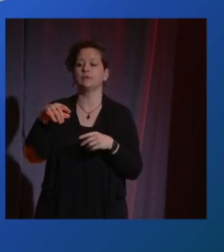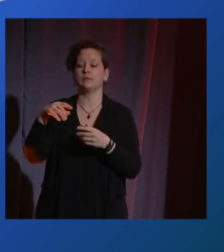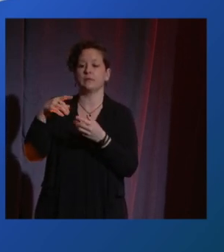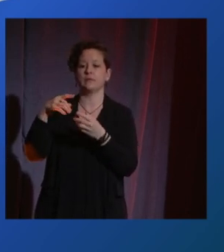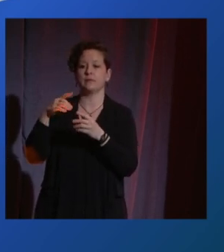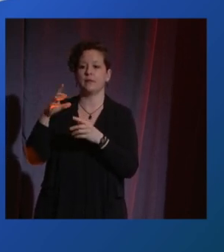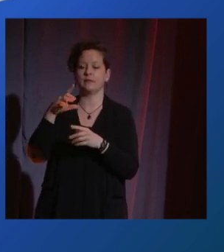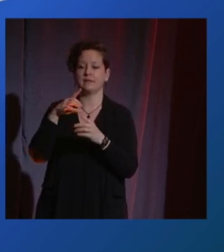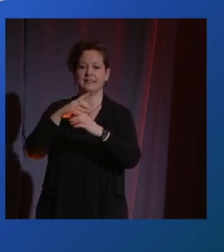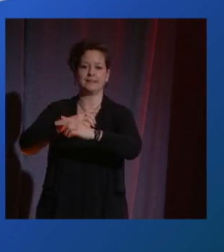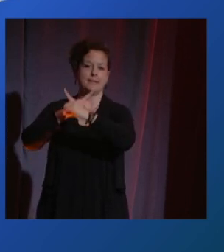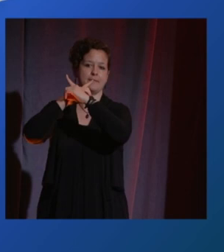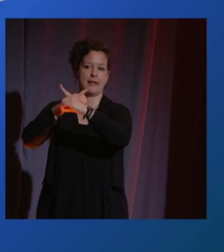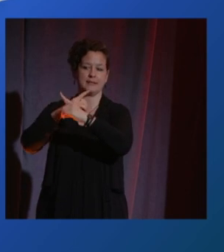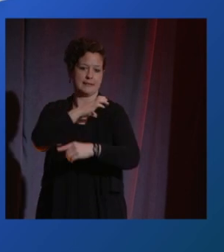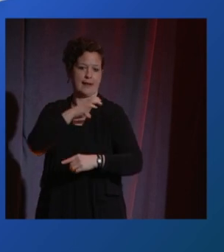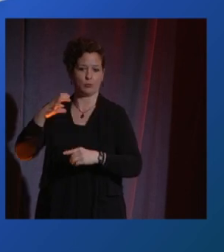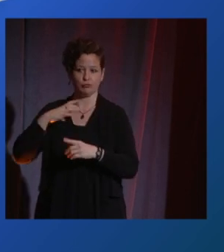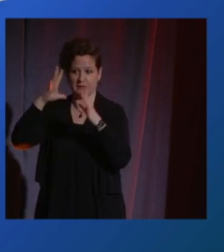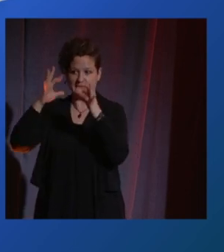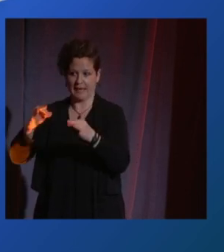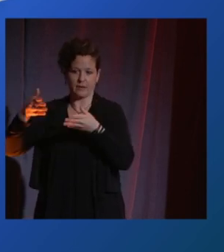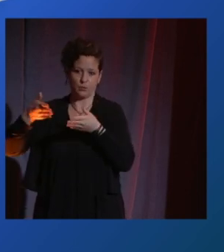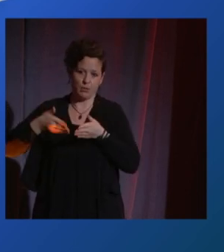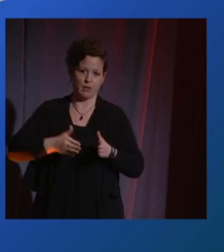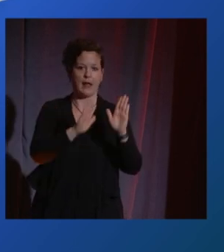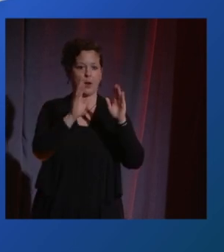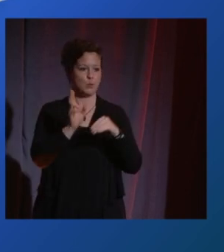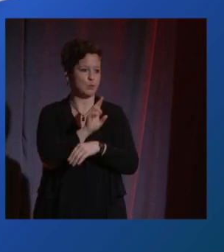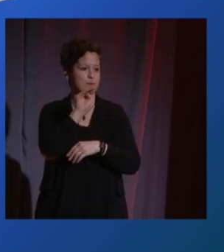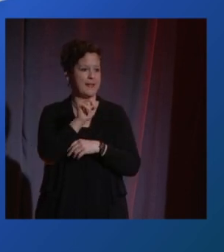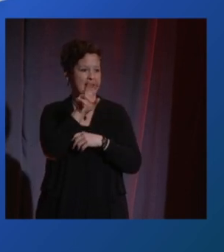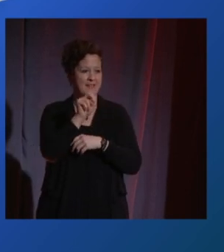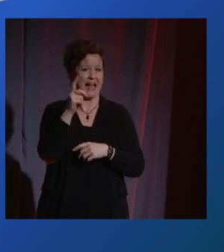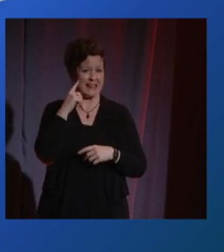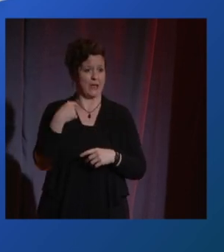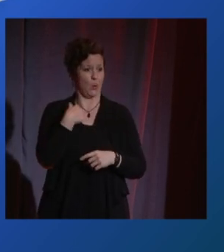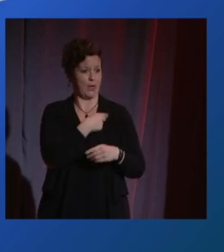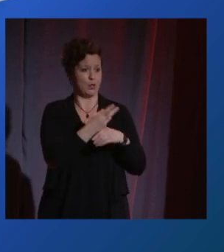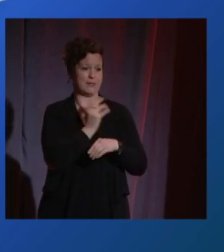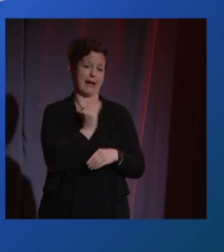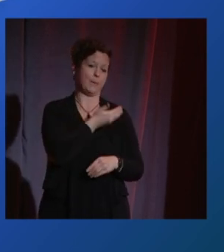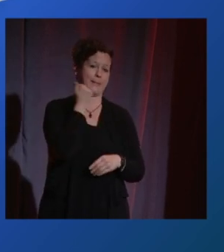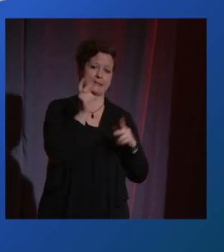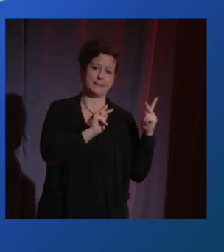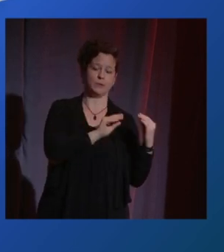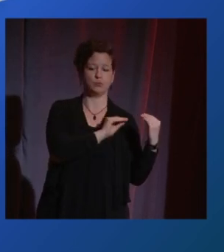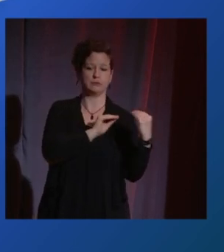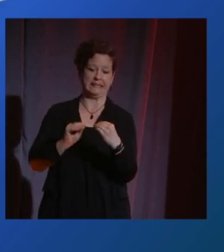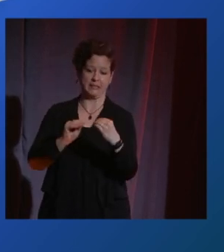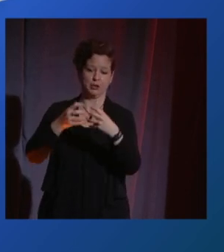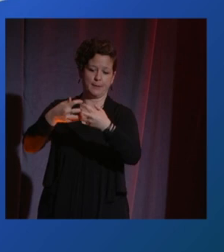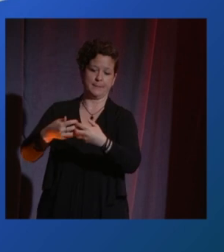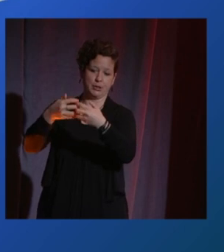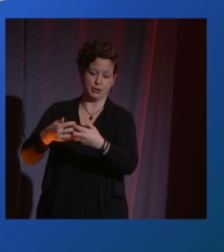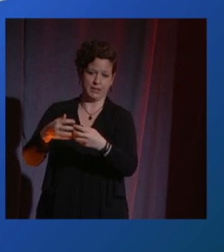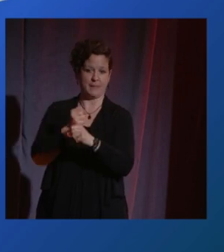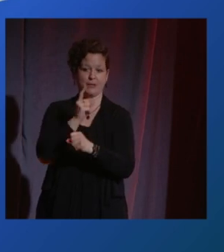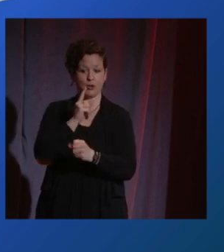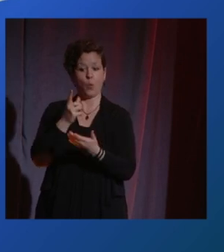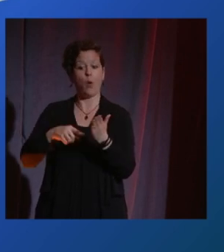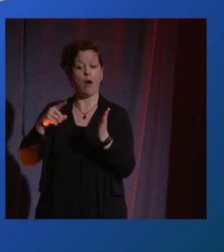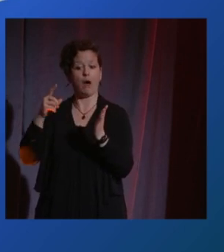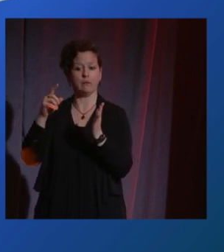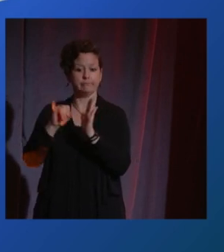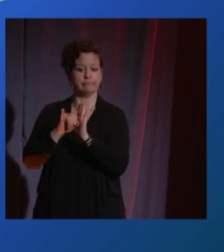NGA we're using the best to train these machines to ensure that we're always correct